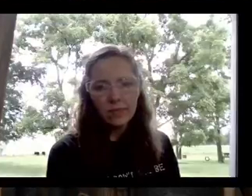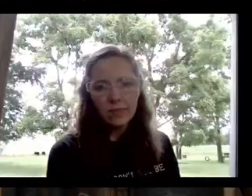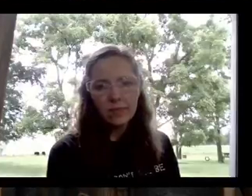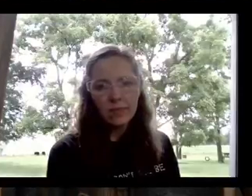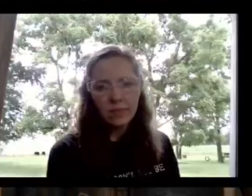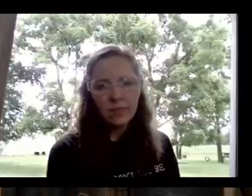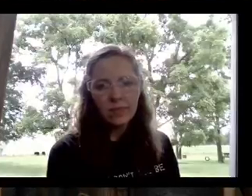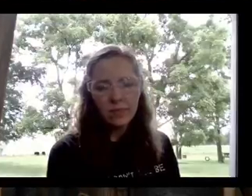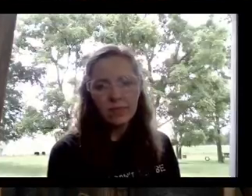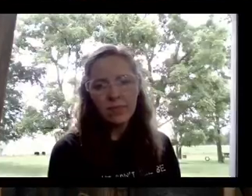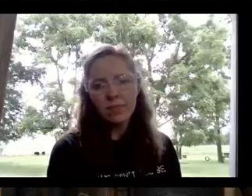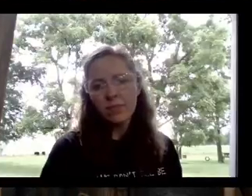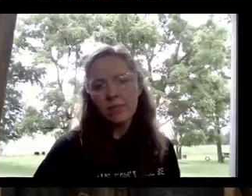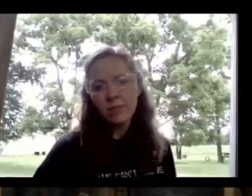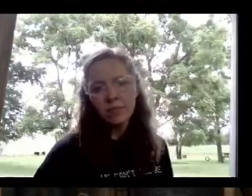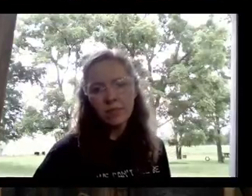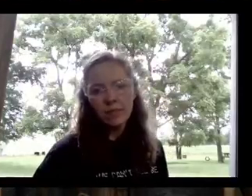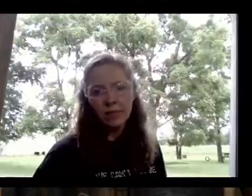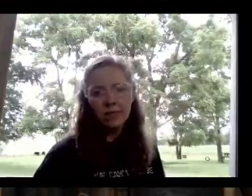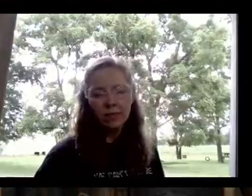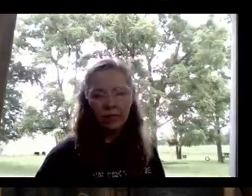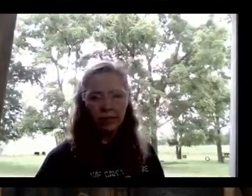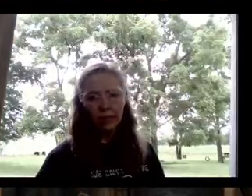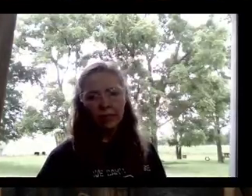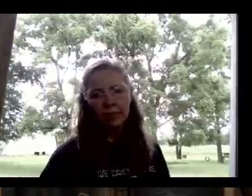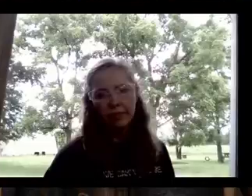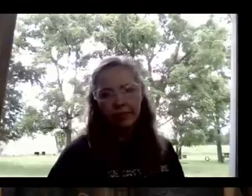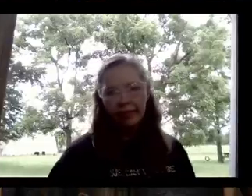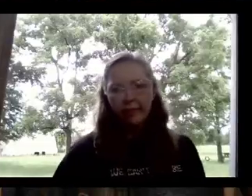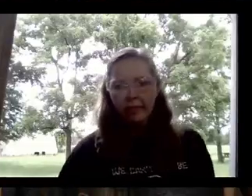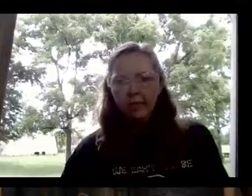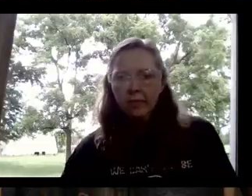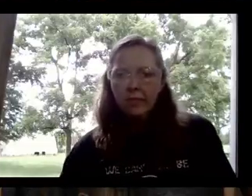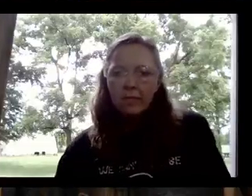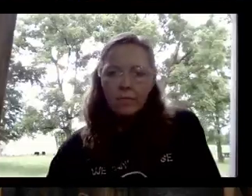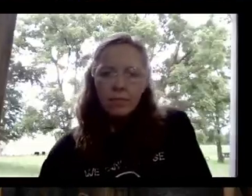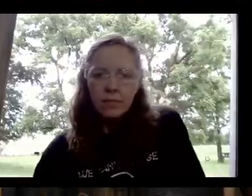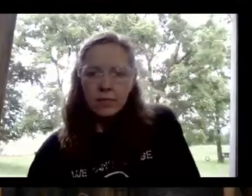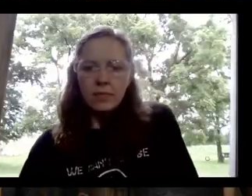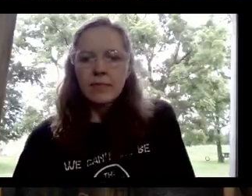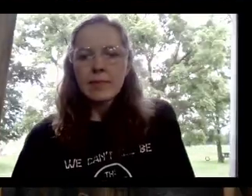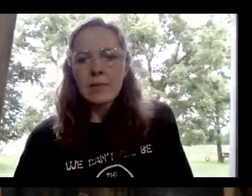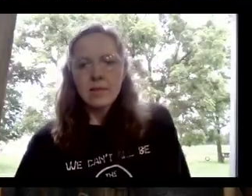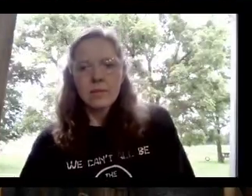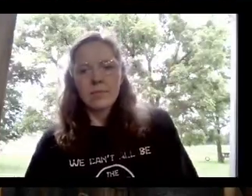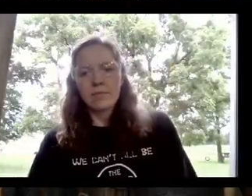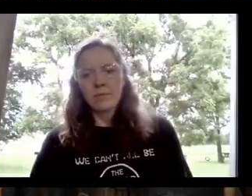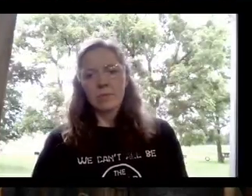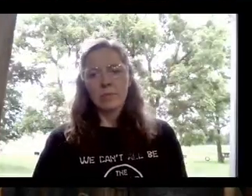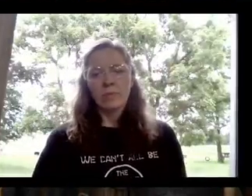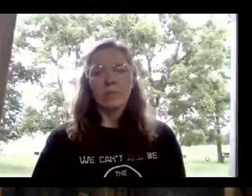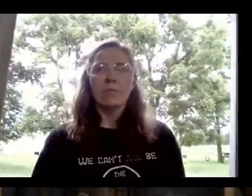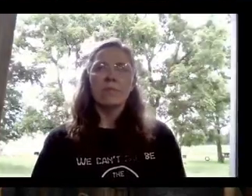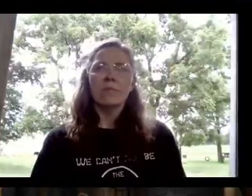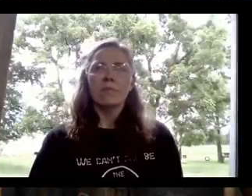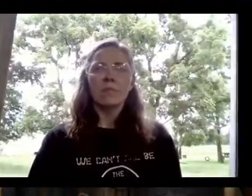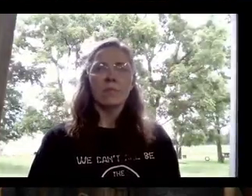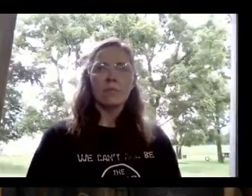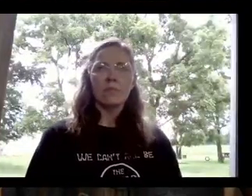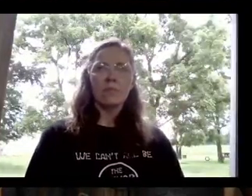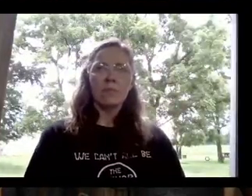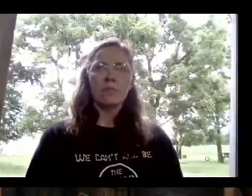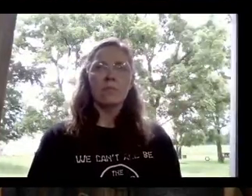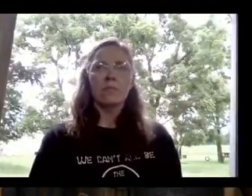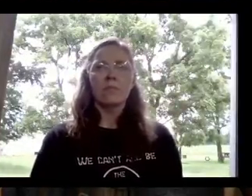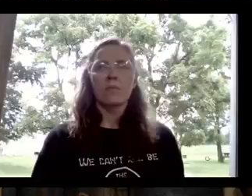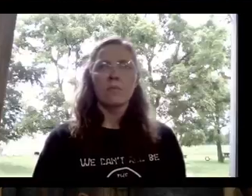issues. Then again, it might be from a previous injury or something like that, and I can totally understand that. In which case, you want to invest